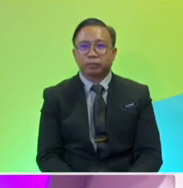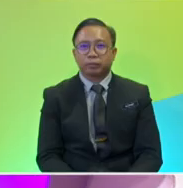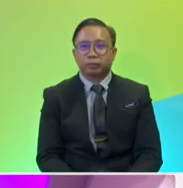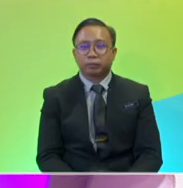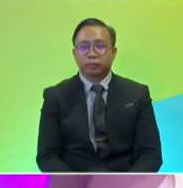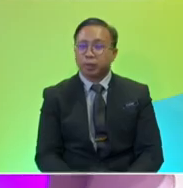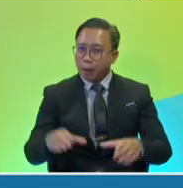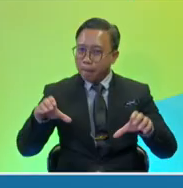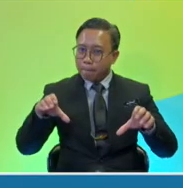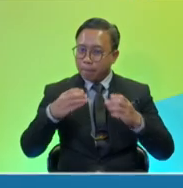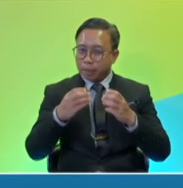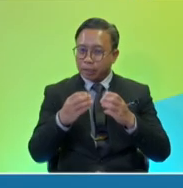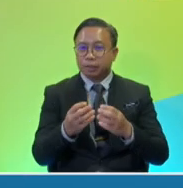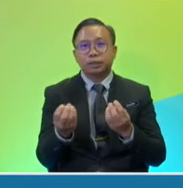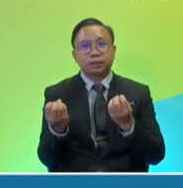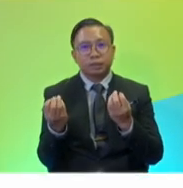And make